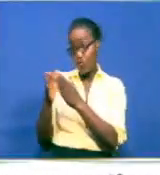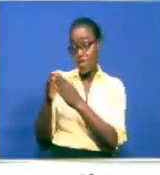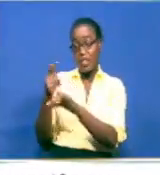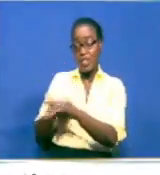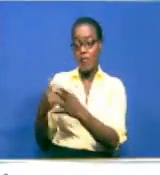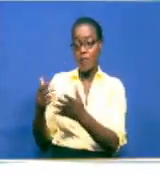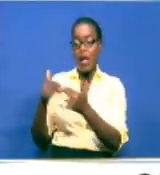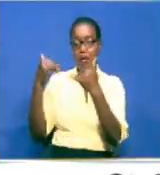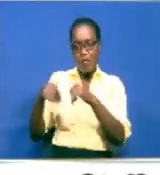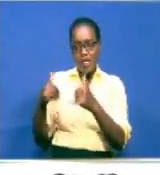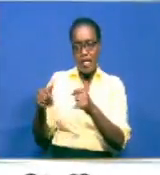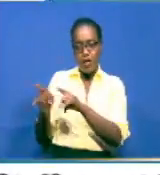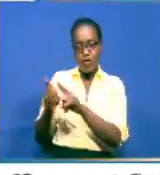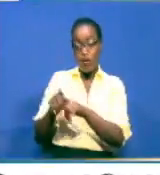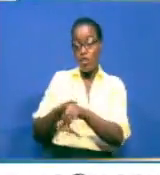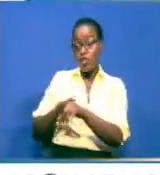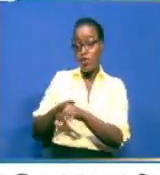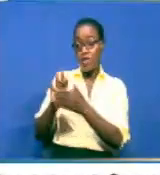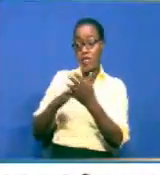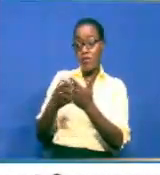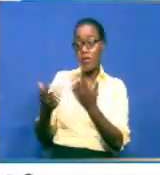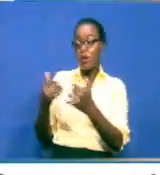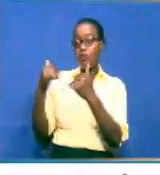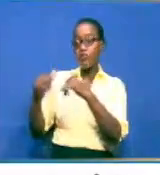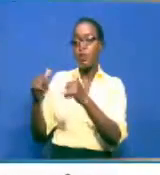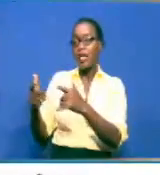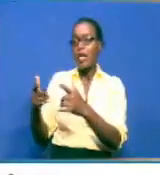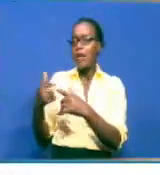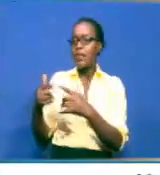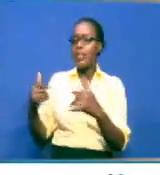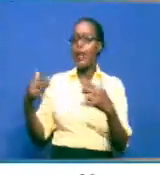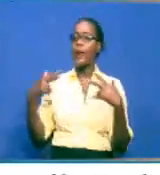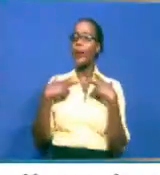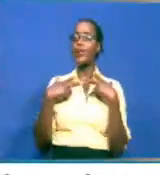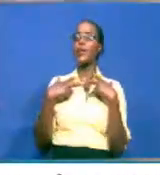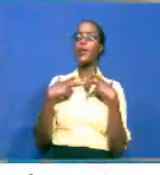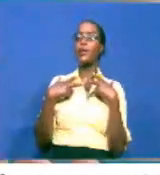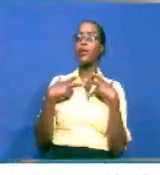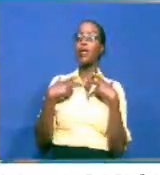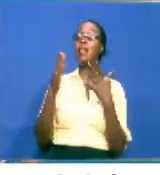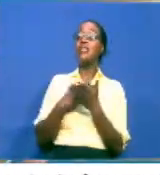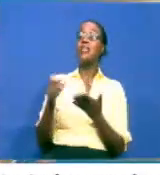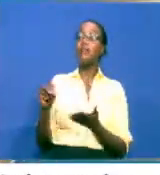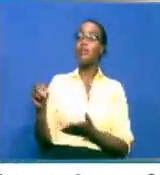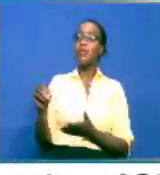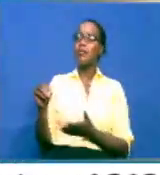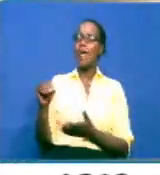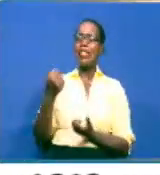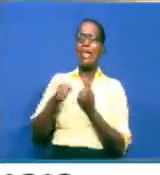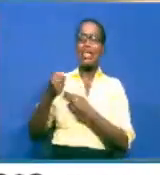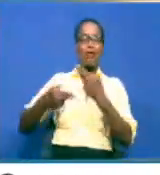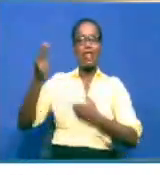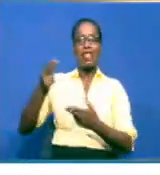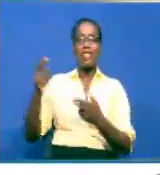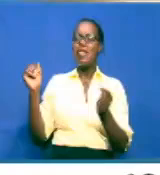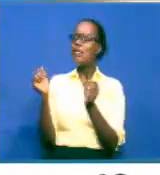going to play, it's a routine, they're going to play. But right now you find that they're confined, mm-hmm. and most of them are, some of them are hyperactive. They cannot